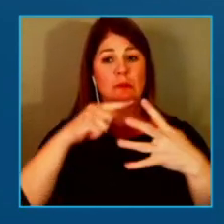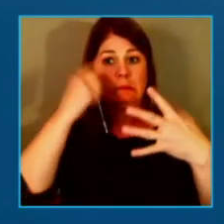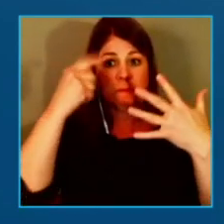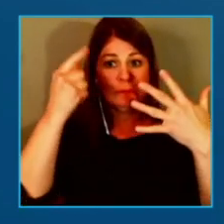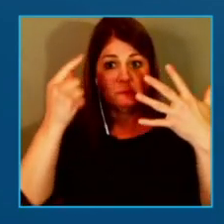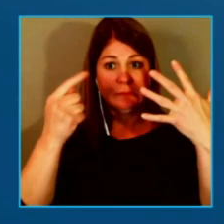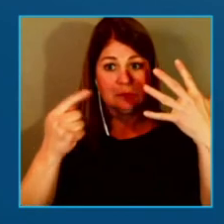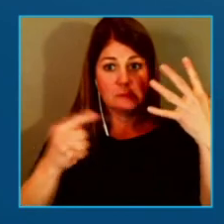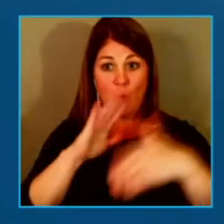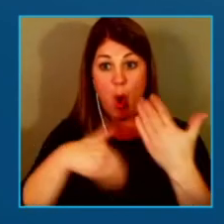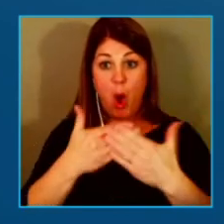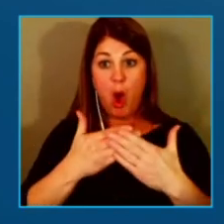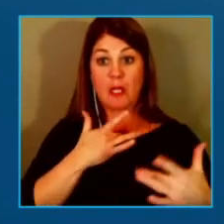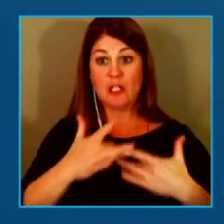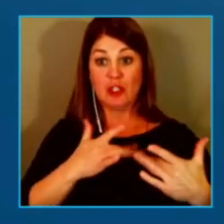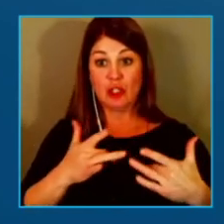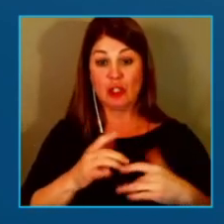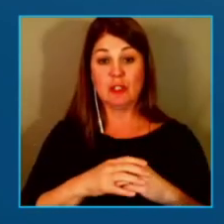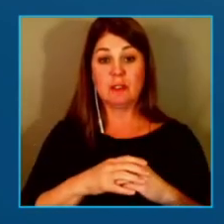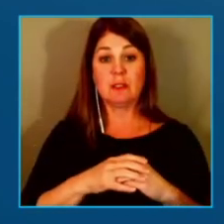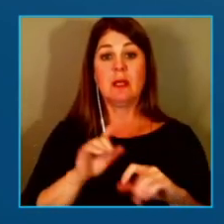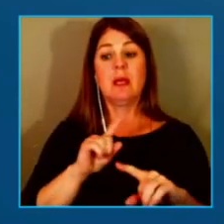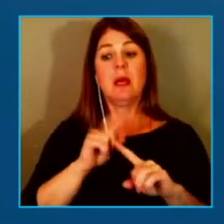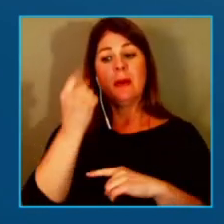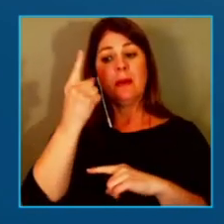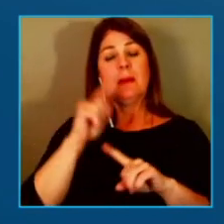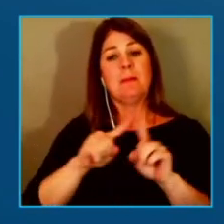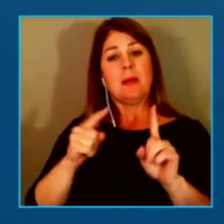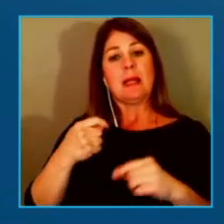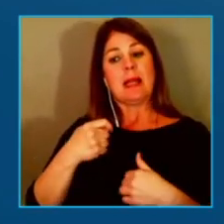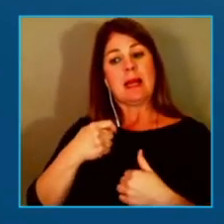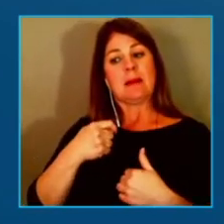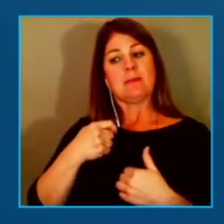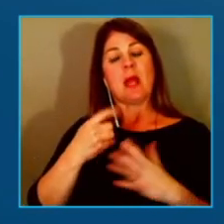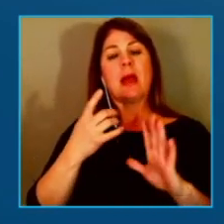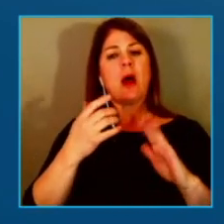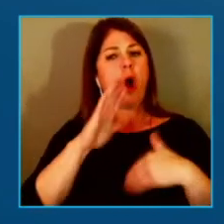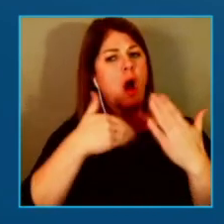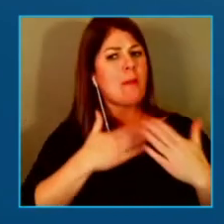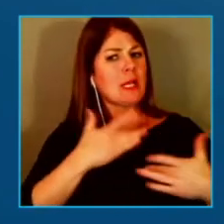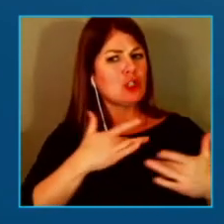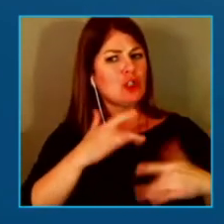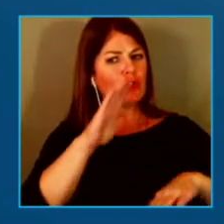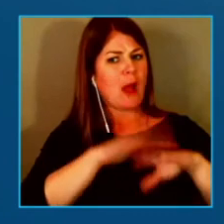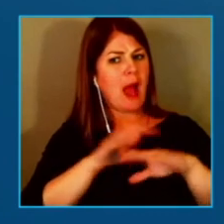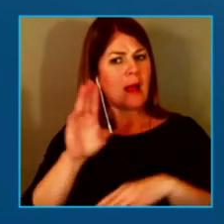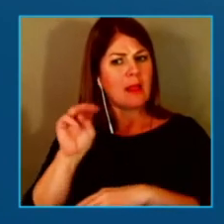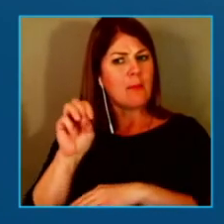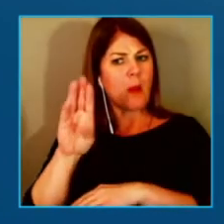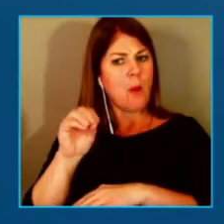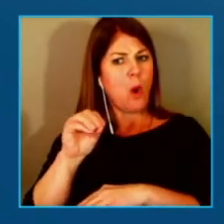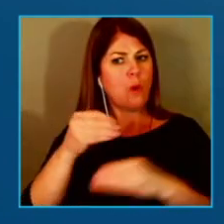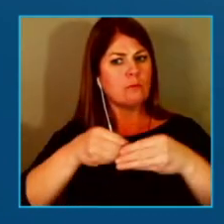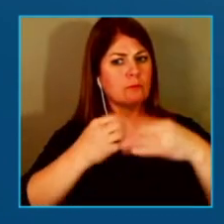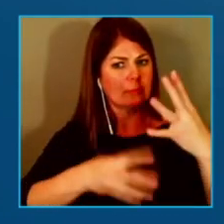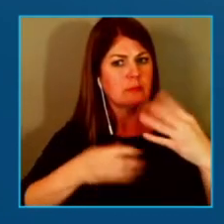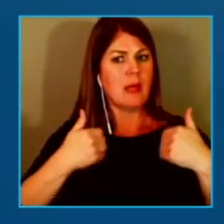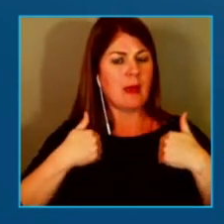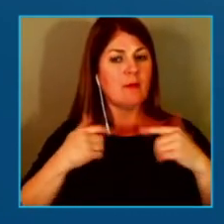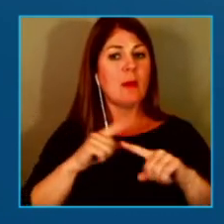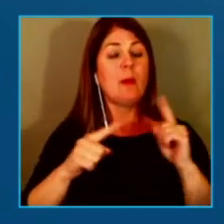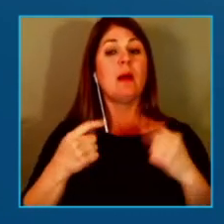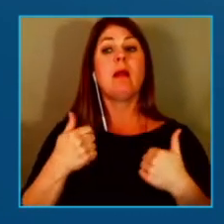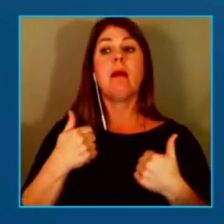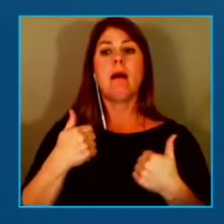concerns from talking to, that are outlined in the memo, from talking to many of you,